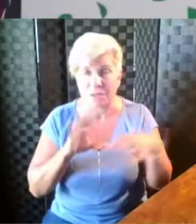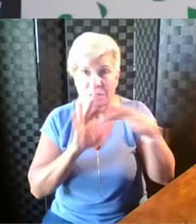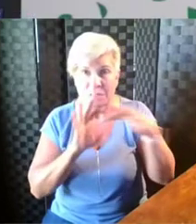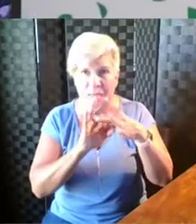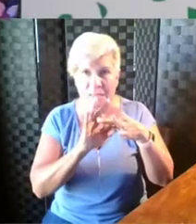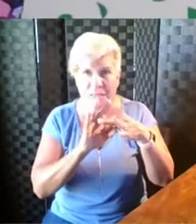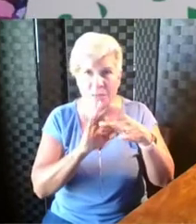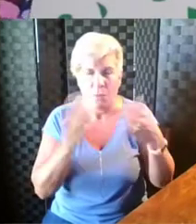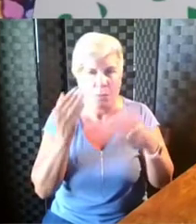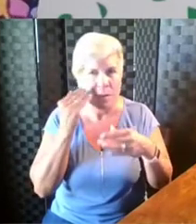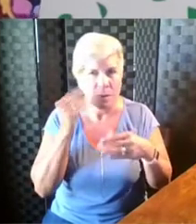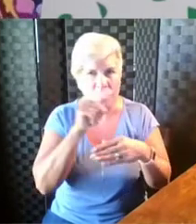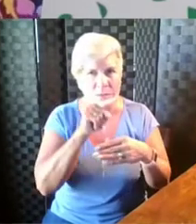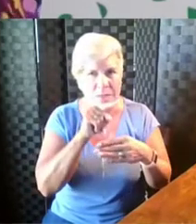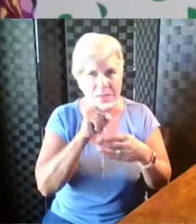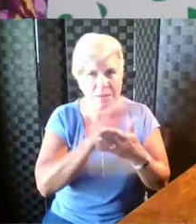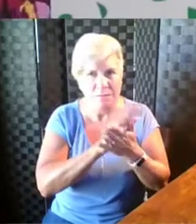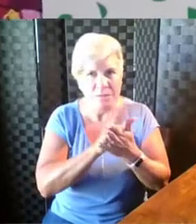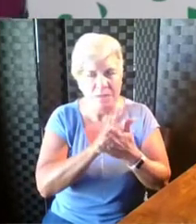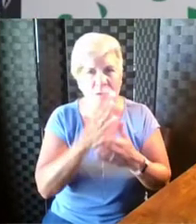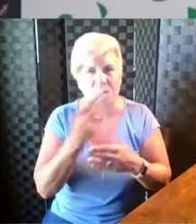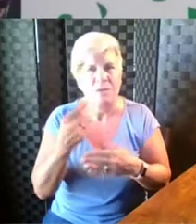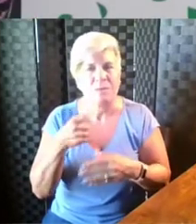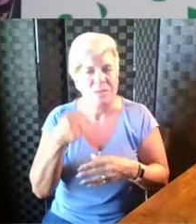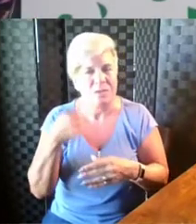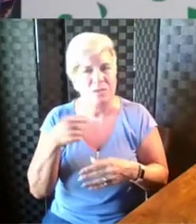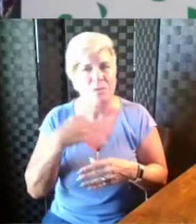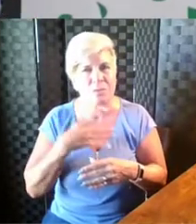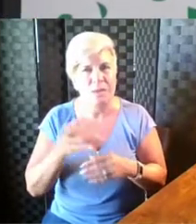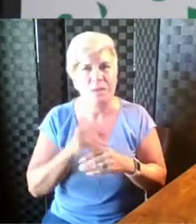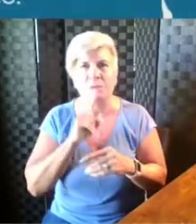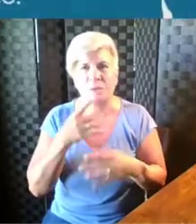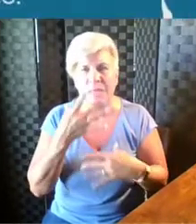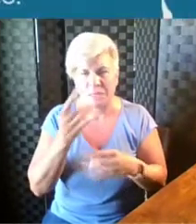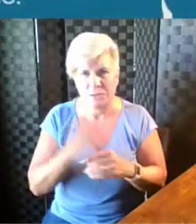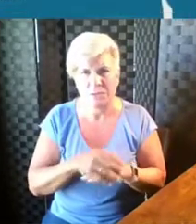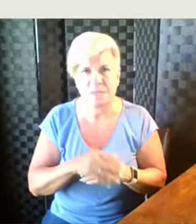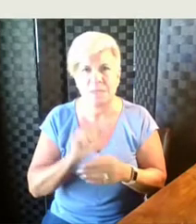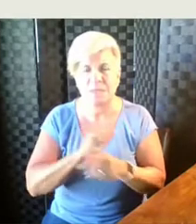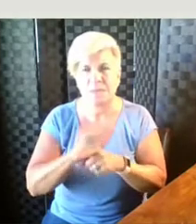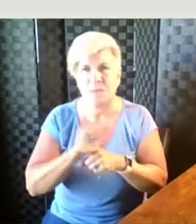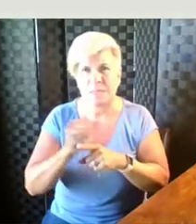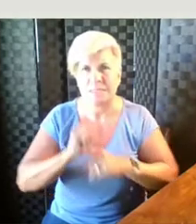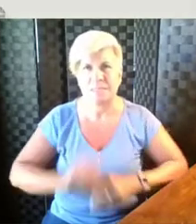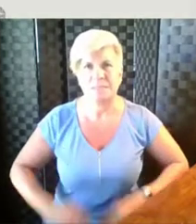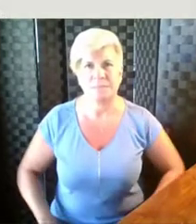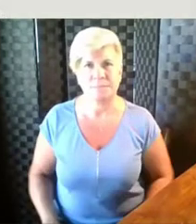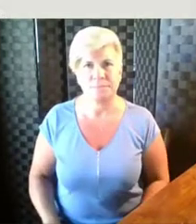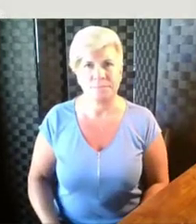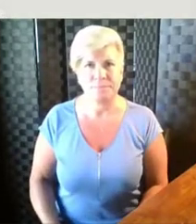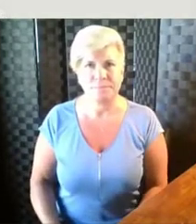this video, and I think that you're going to like it. It's really interesting. Let's practice.